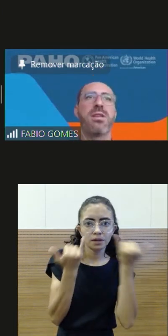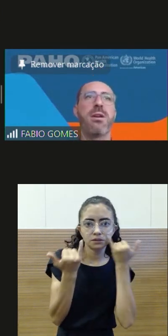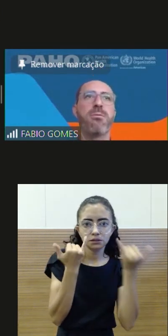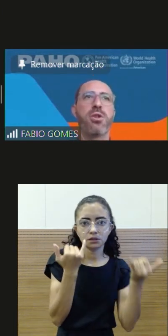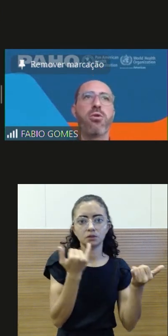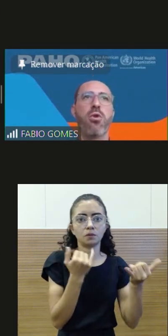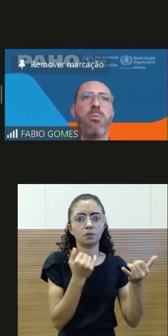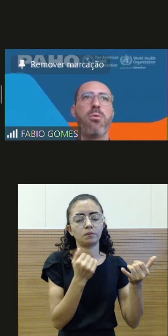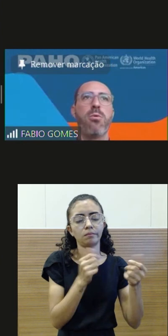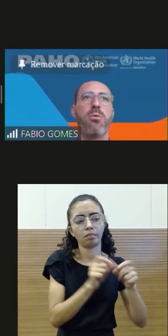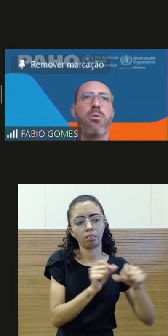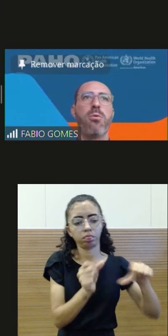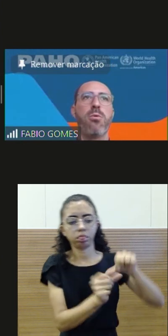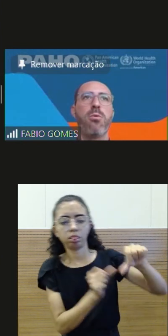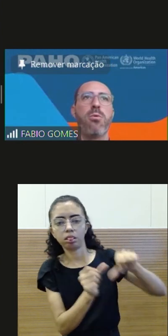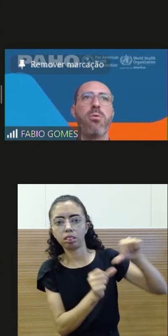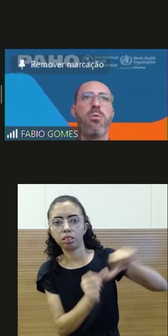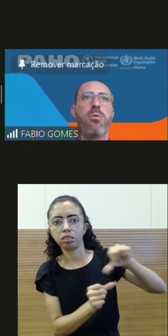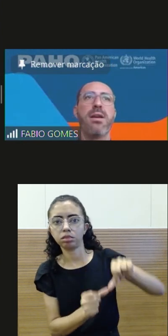really is the product.